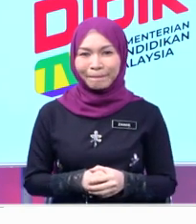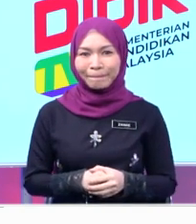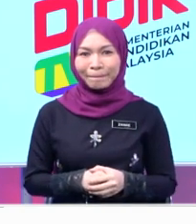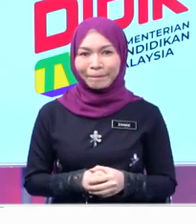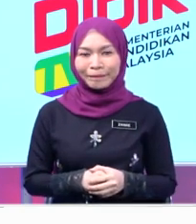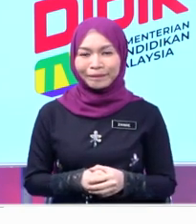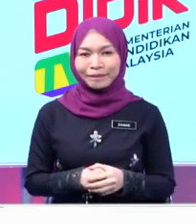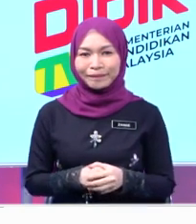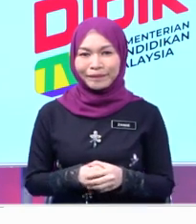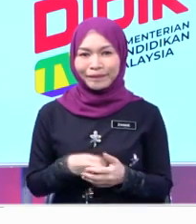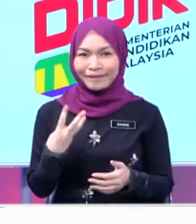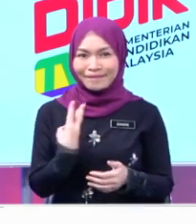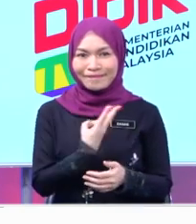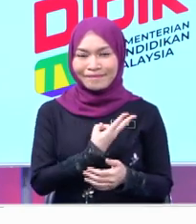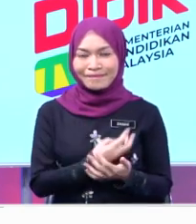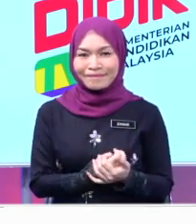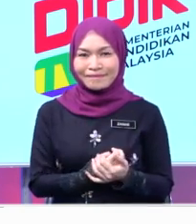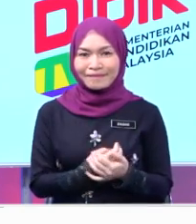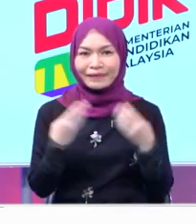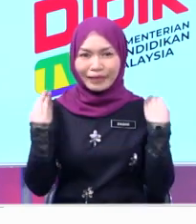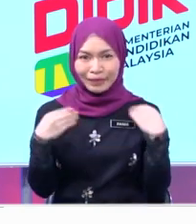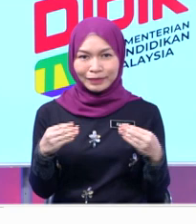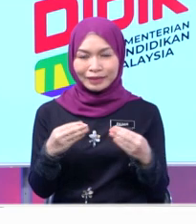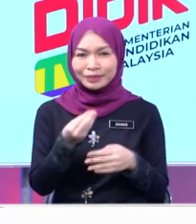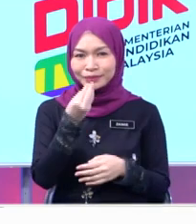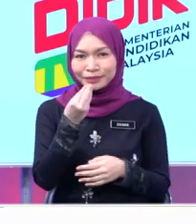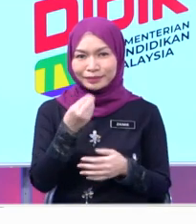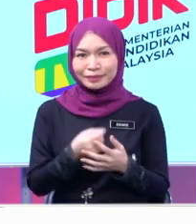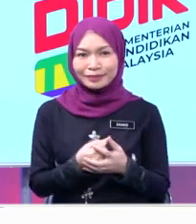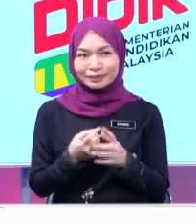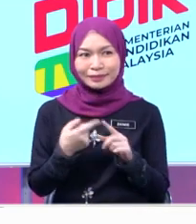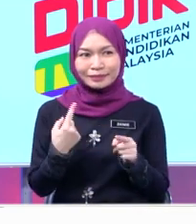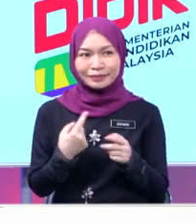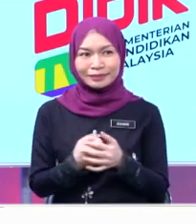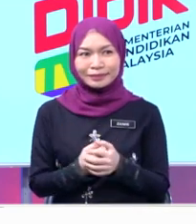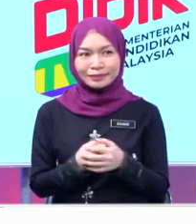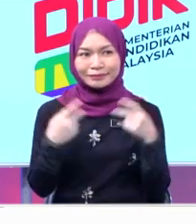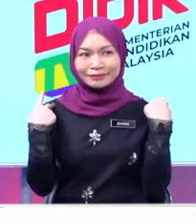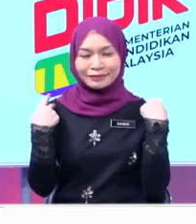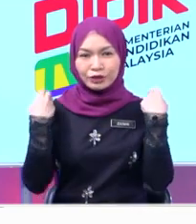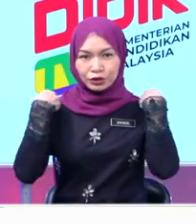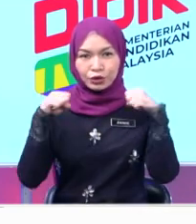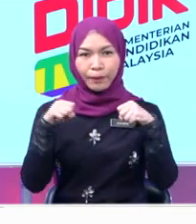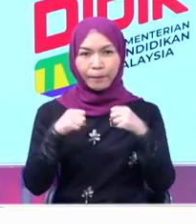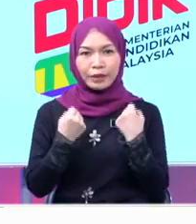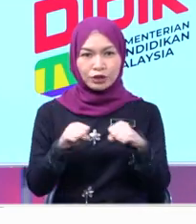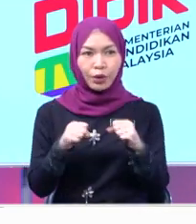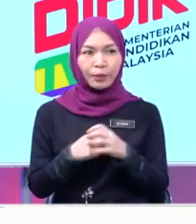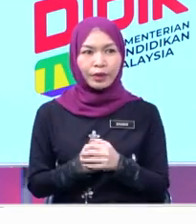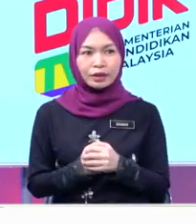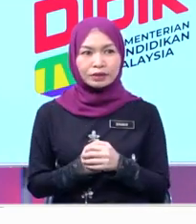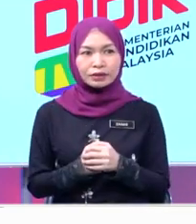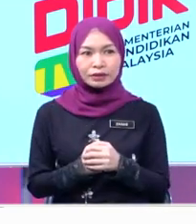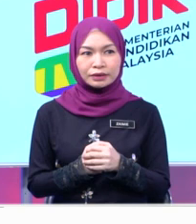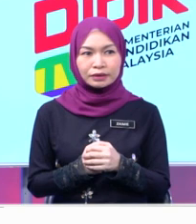groceries from the store, which like No, why wrong? potatoes. Sorry. Can you just complete the sentence? Some of the food